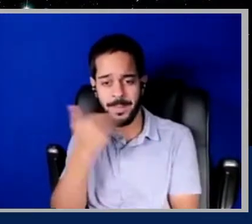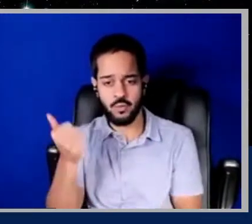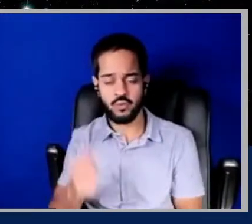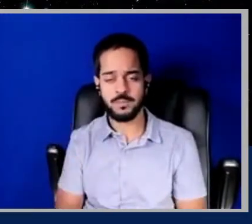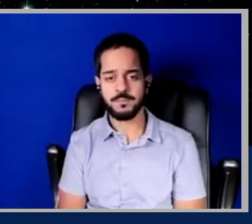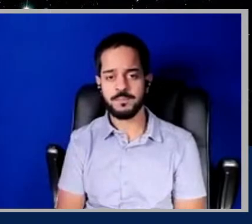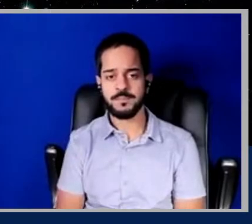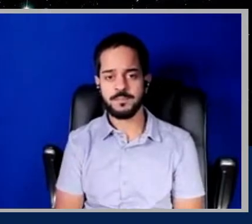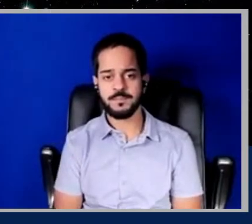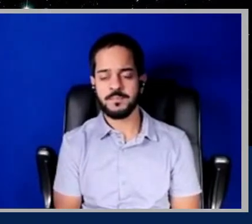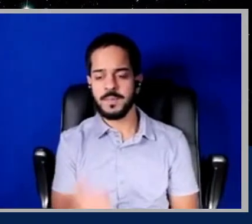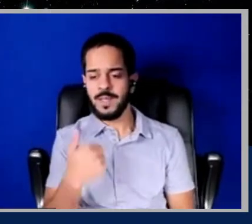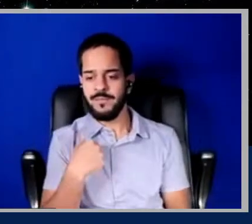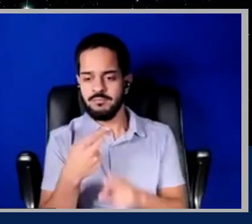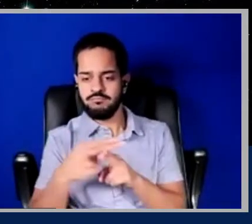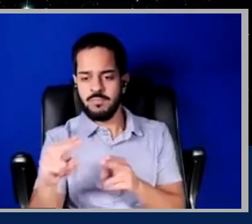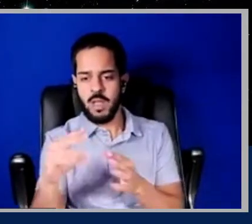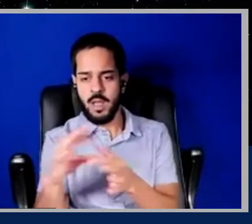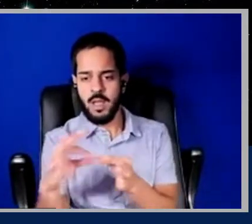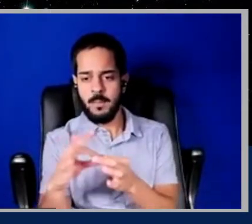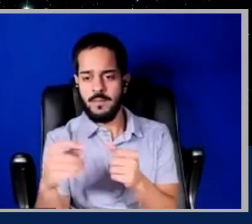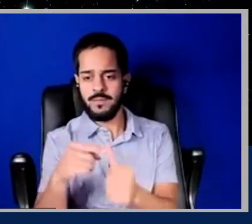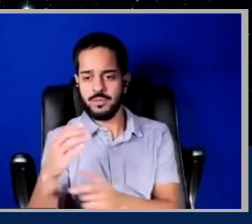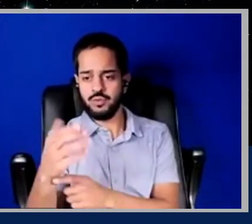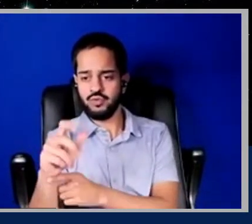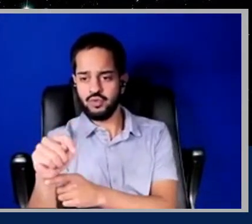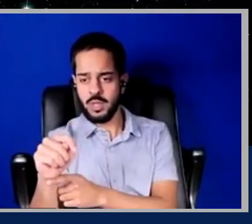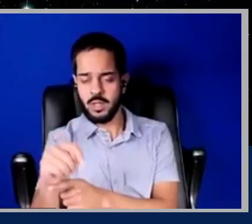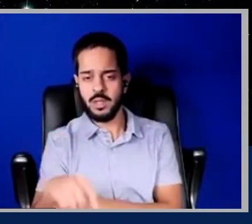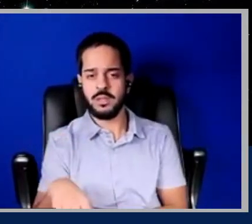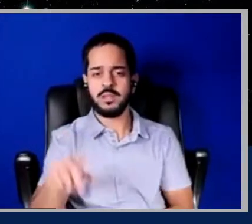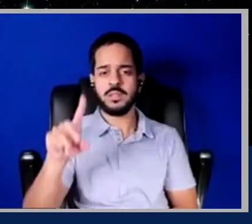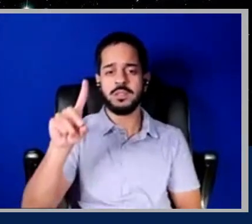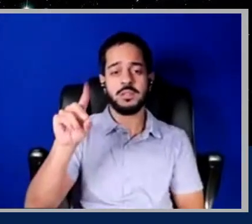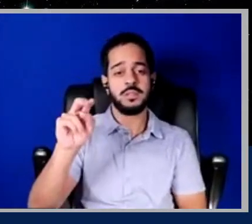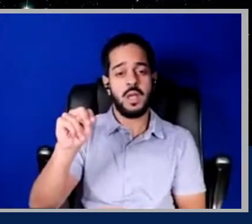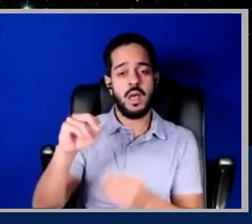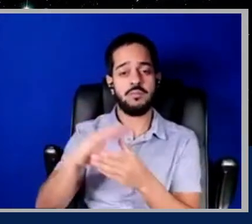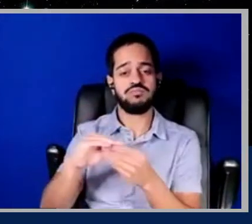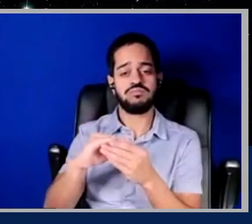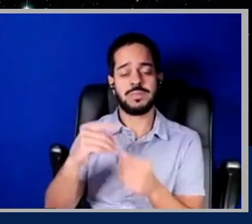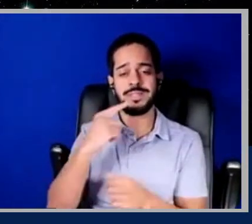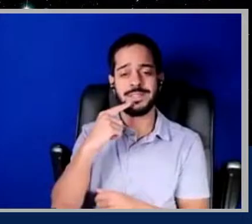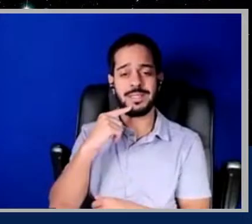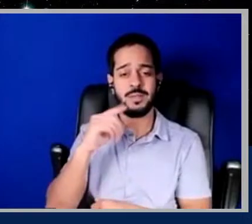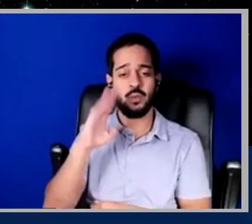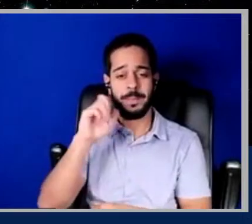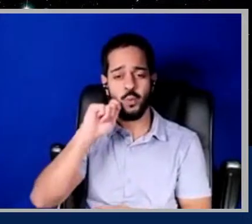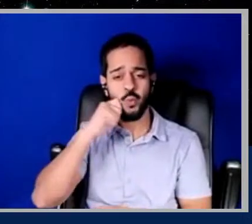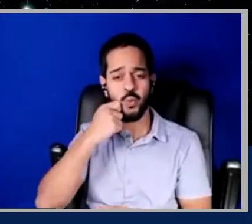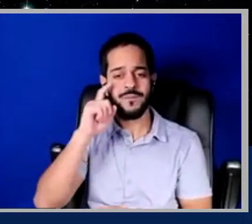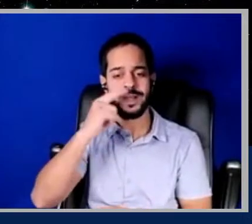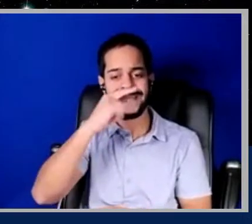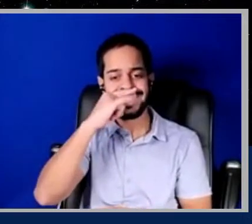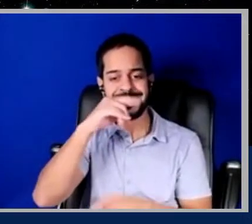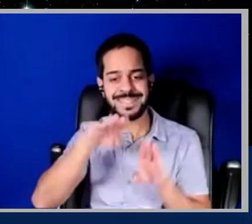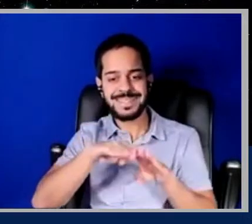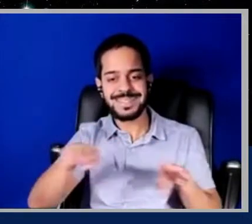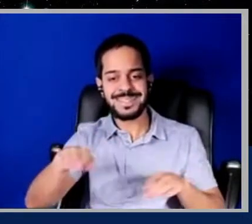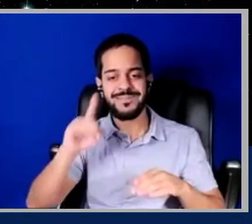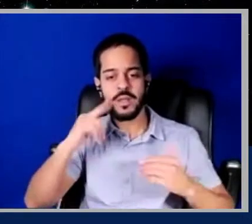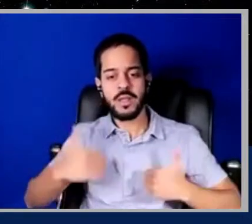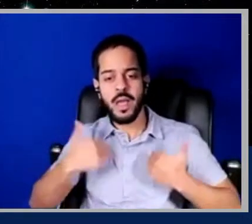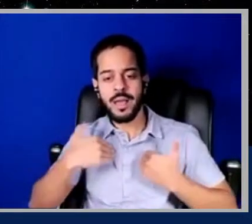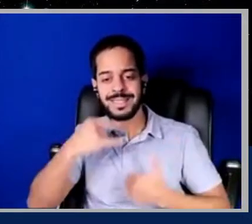quick comment from chat here. Don was saying that it'd be a very cool kids learning tool to get toddlers interested in